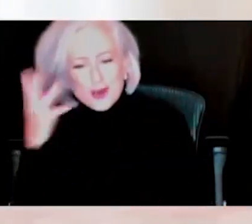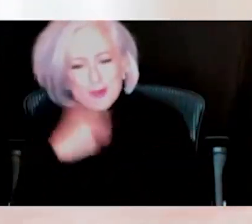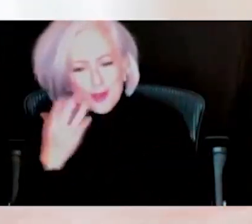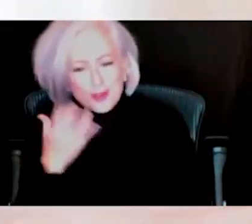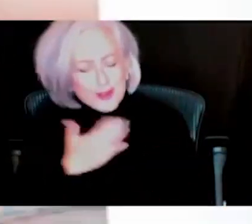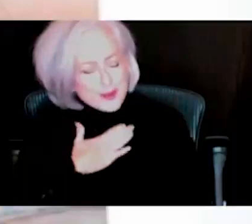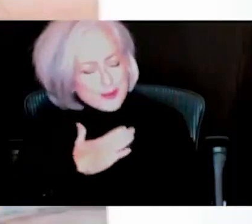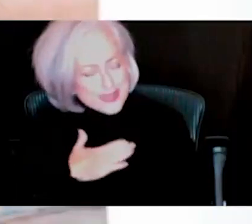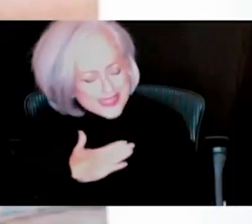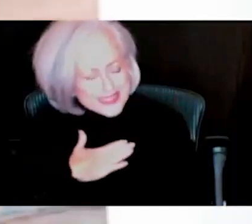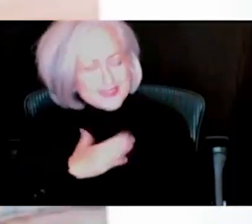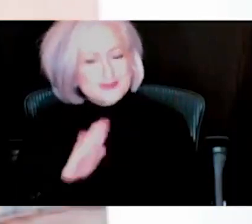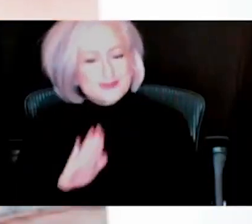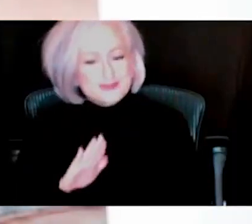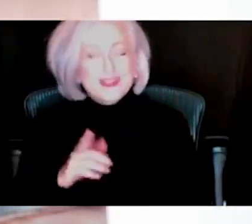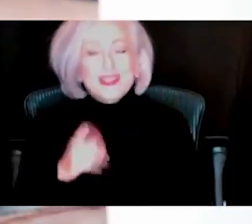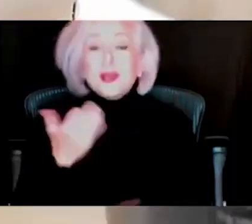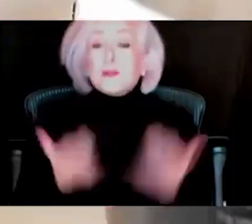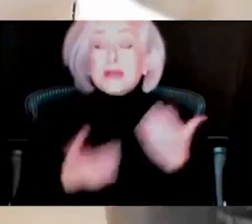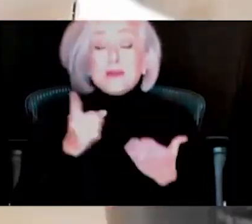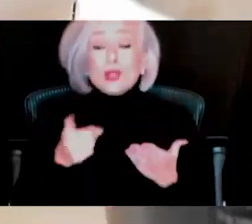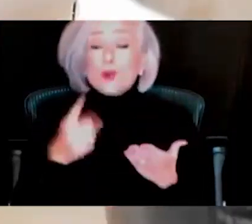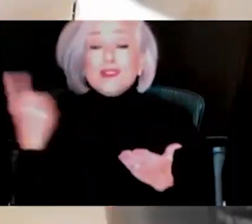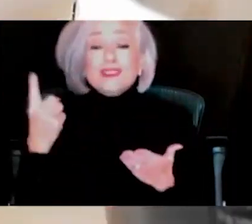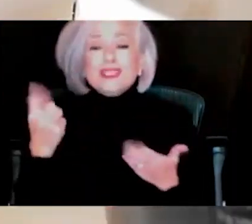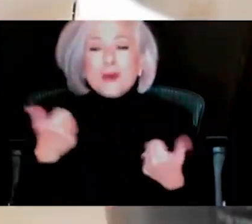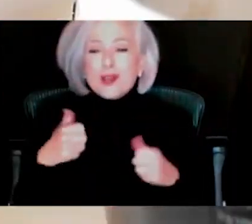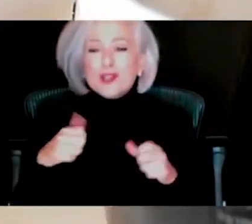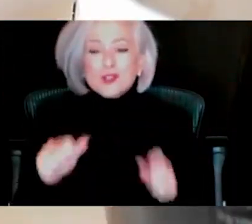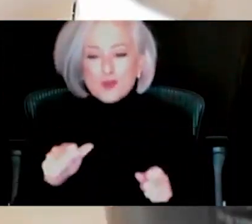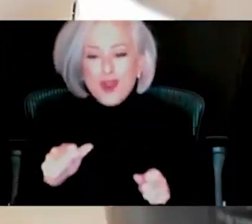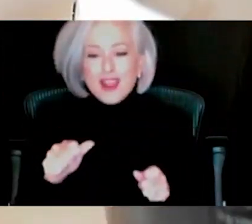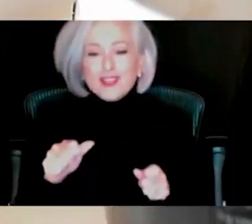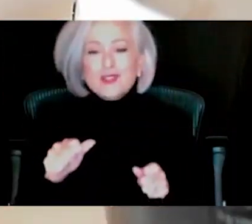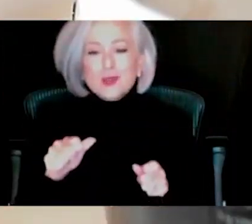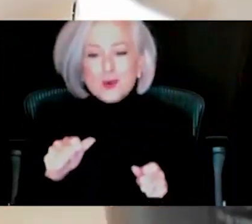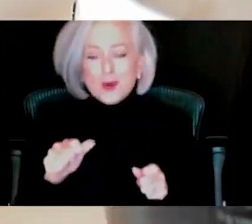it is possible to buy your way. Are you better off just accepting